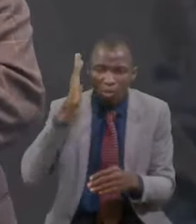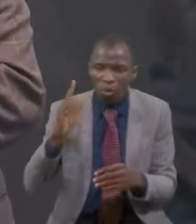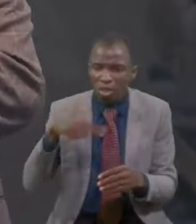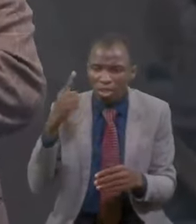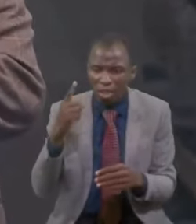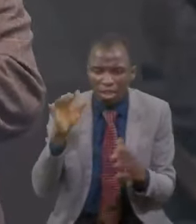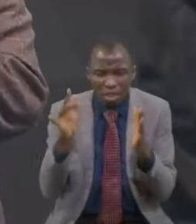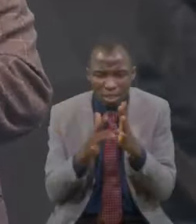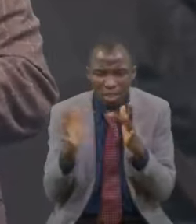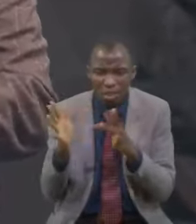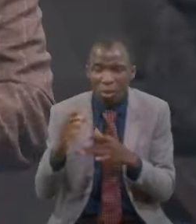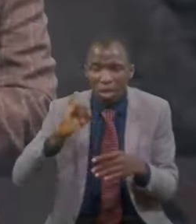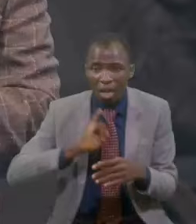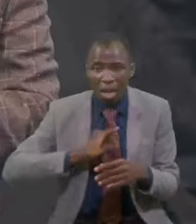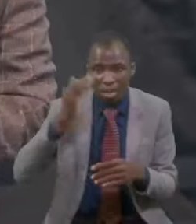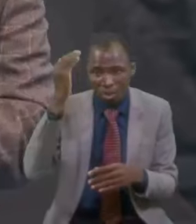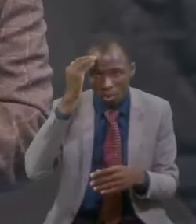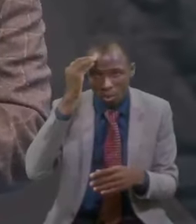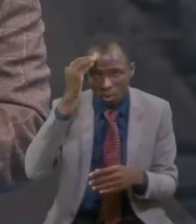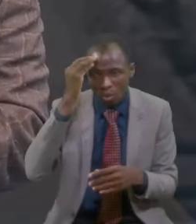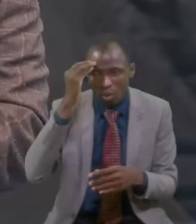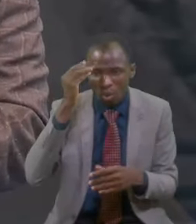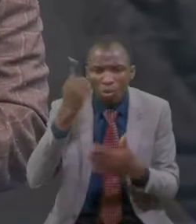Jesus, I know. What's your name?